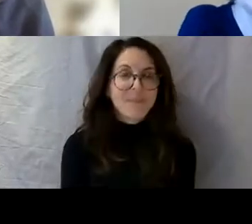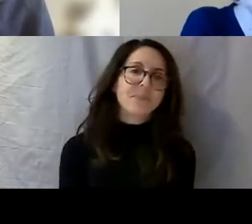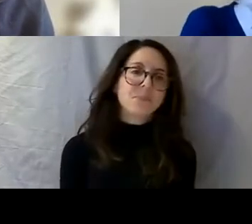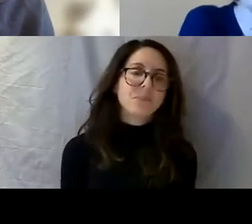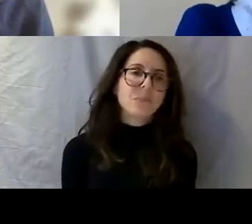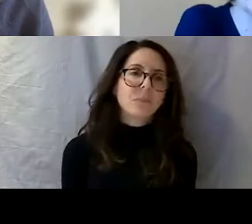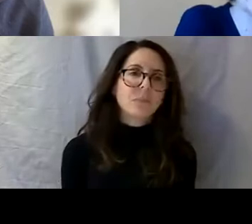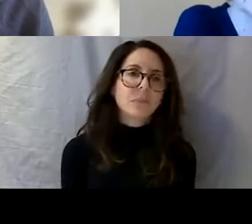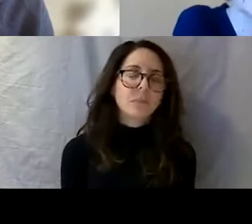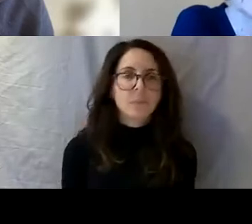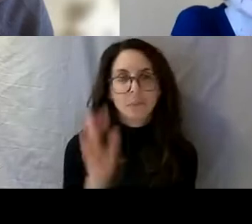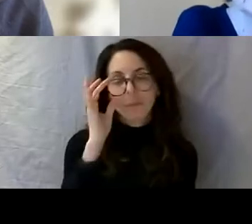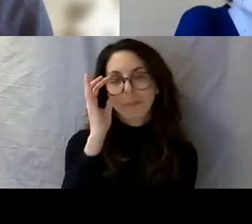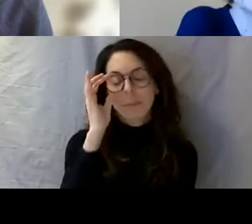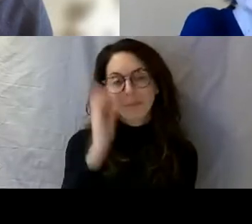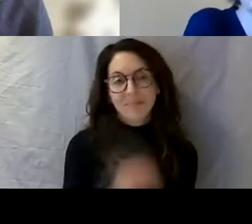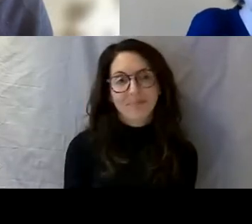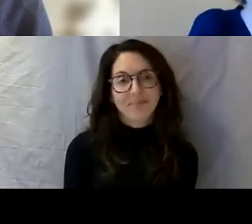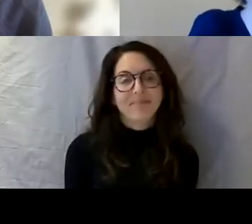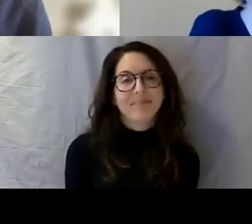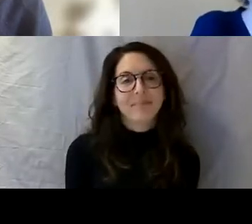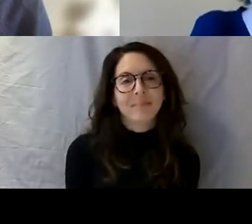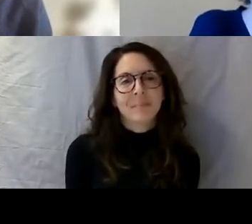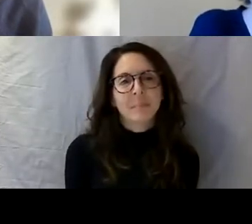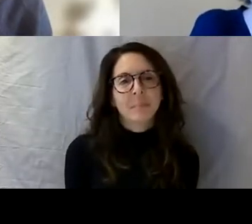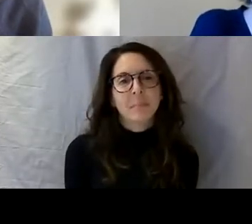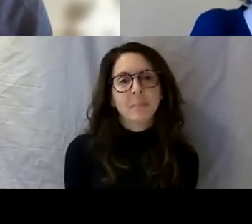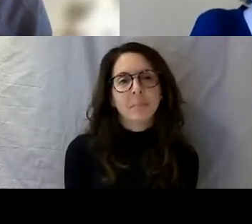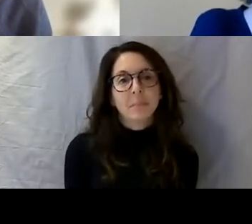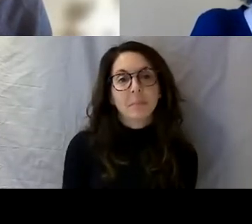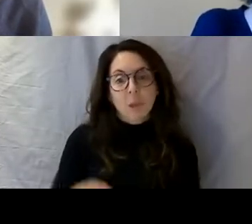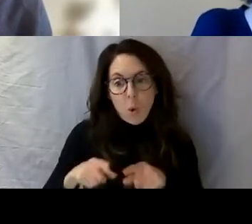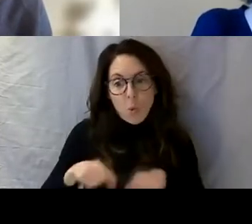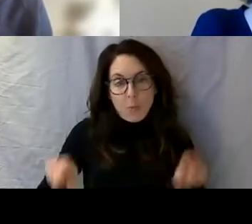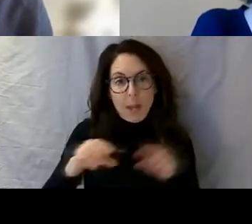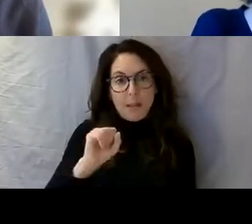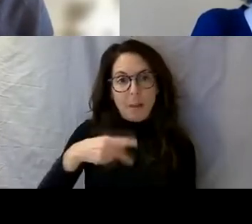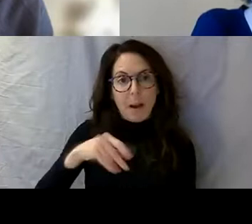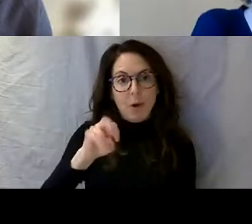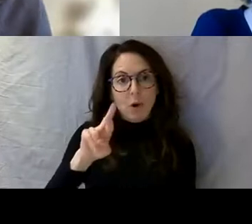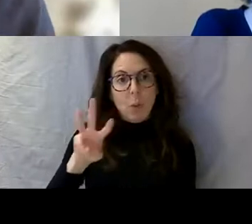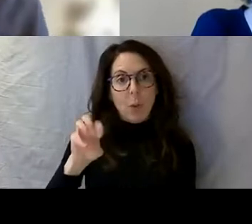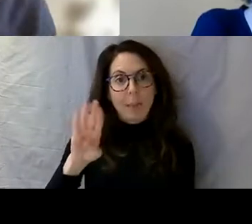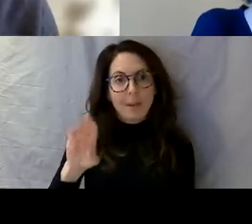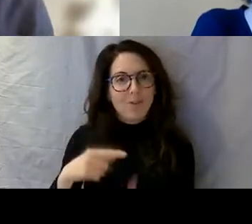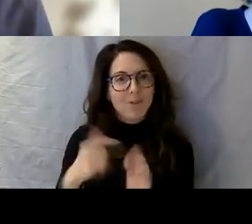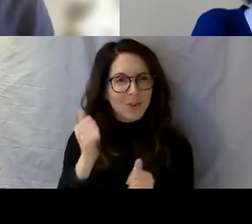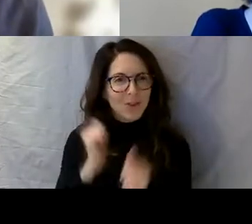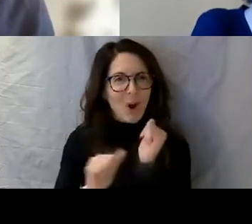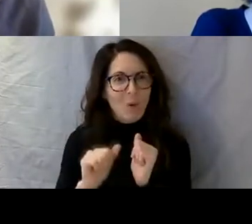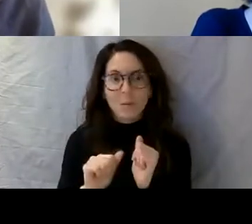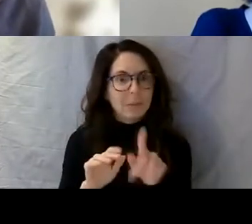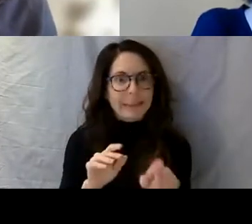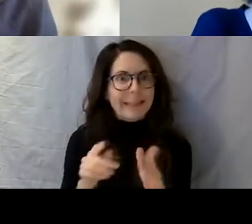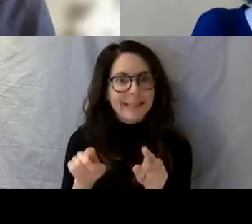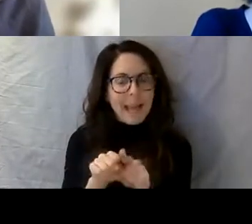I just wanted to jump off that to say that, something that we have enjoyed at Spiderweb Show recently is, we got caught in that, like, are we making it through the